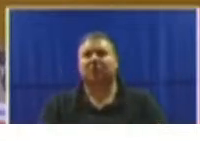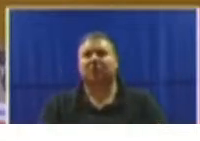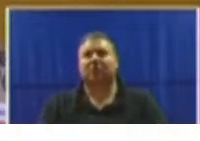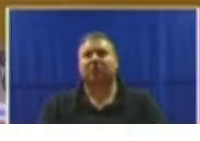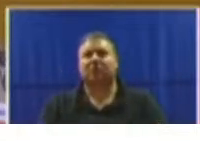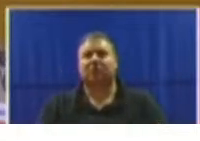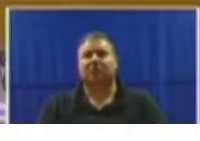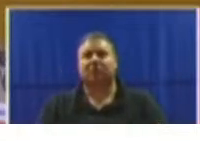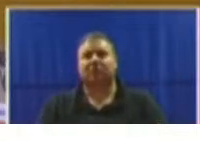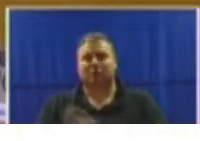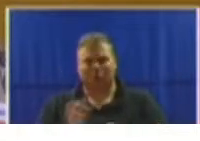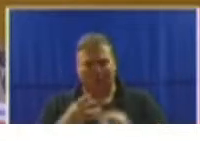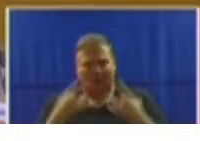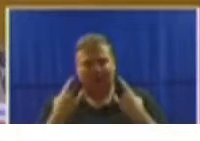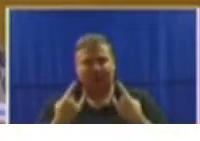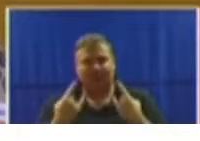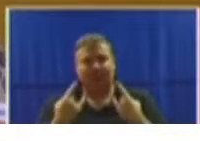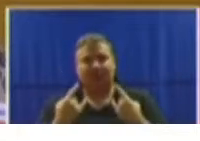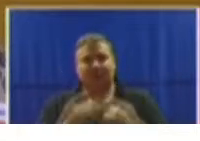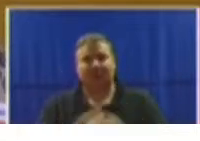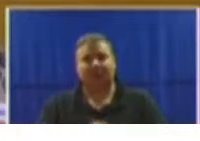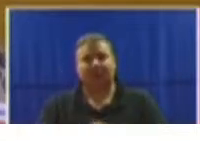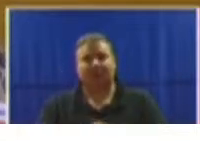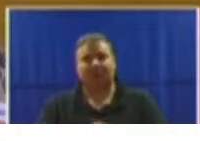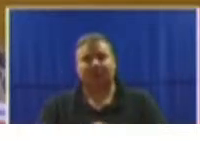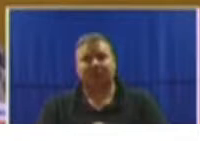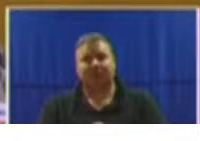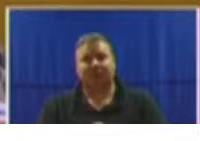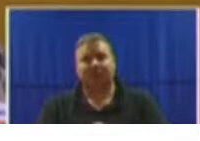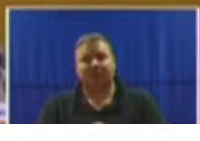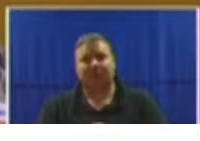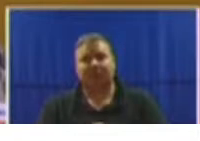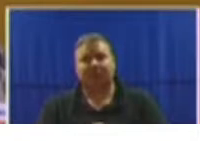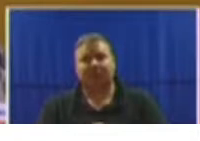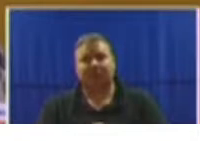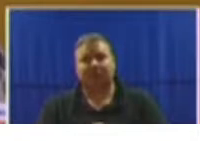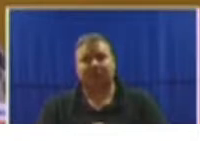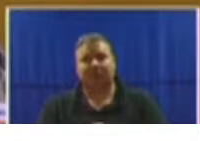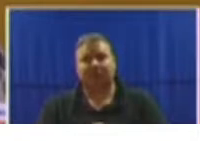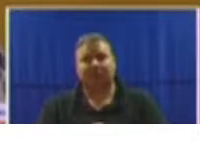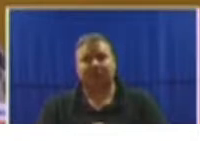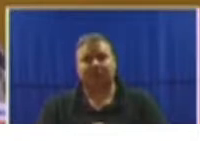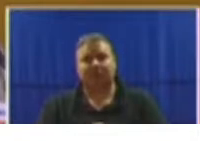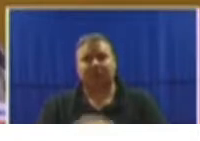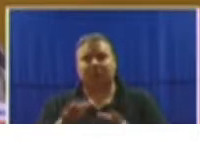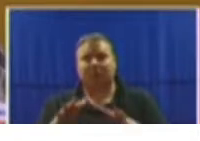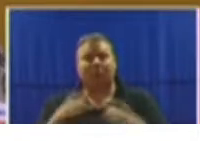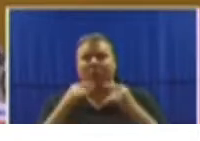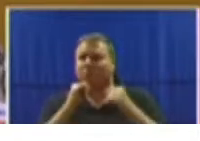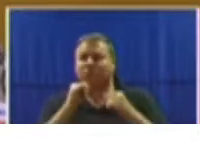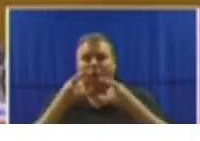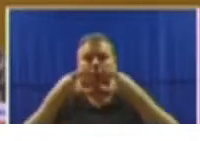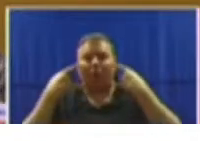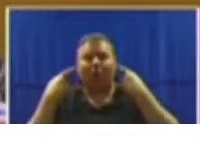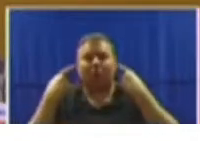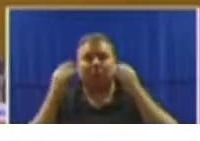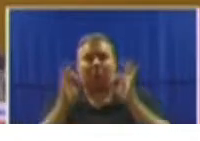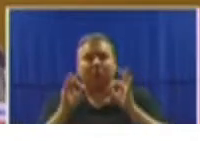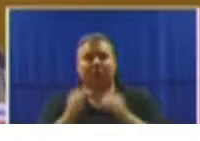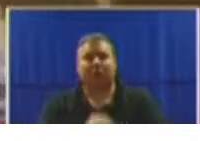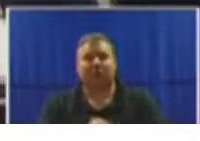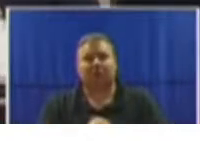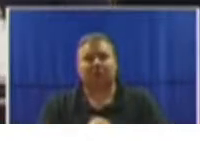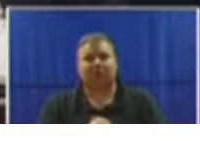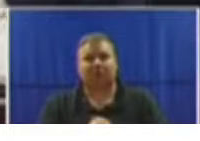No masks? Members who are violating the agreement, they are not wearing masks in the House. And this is an enclosed